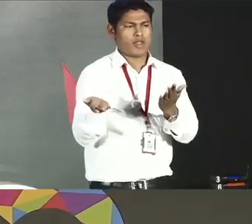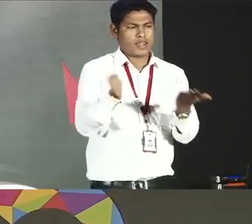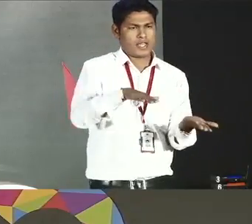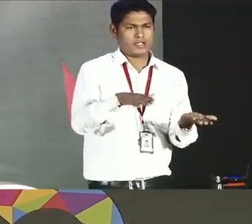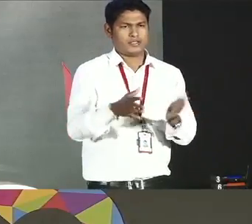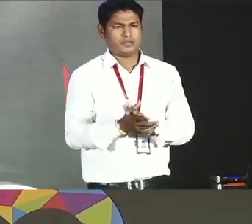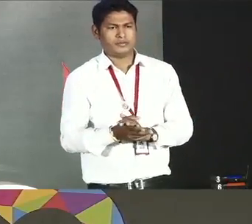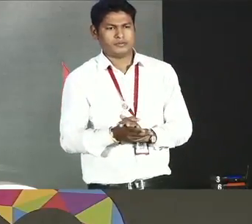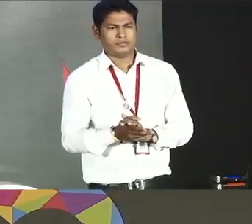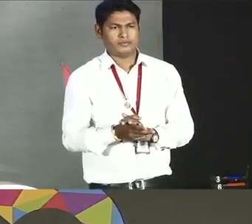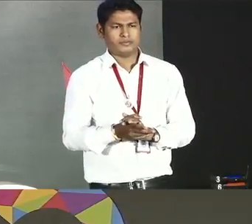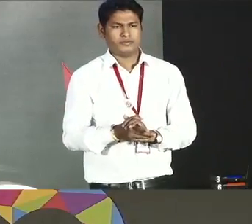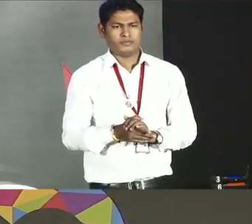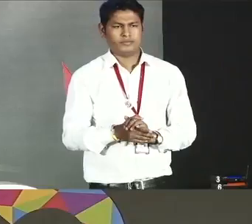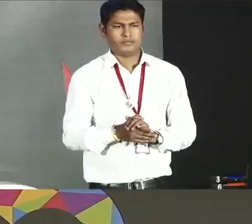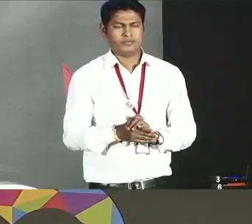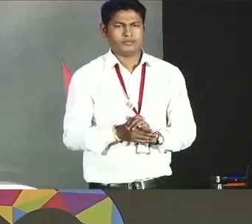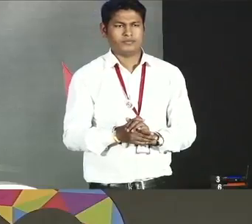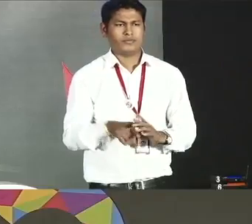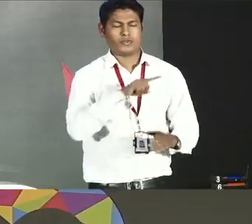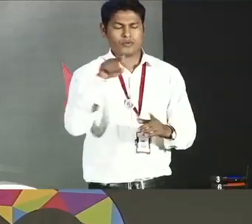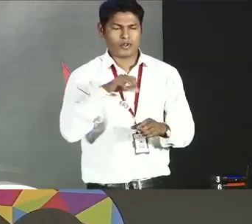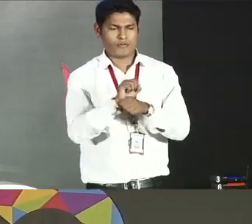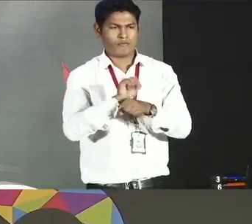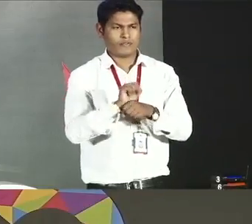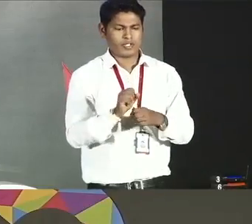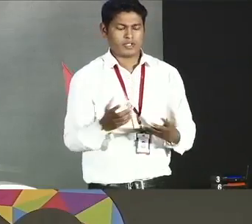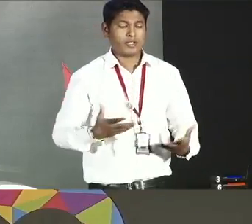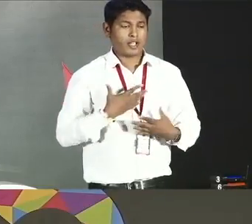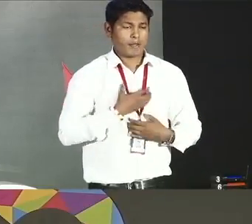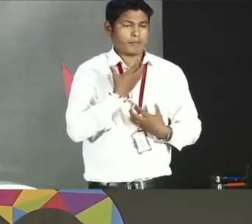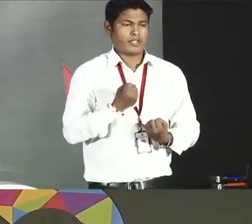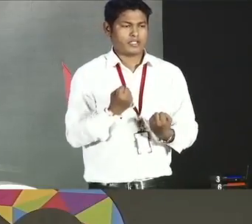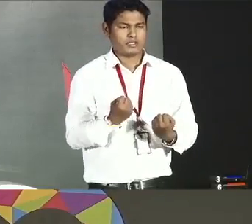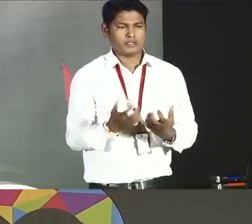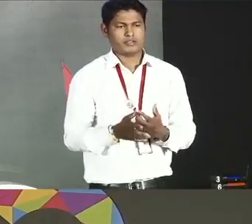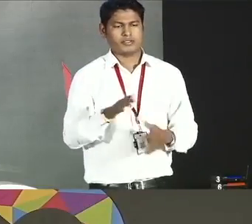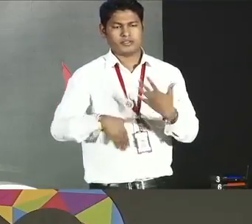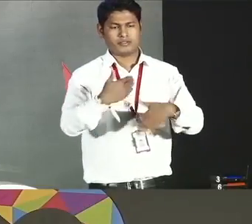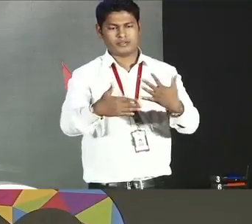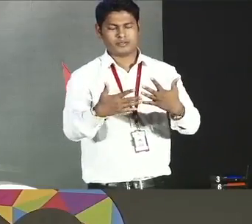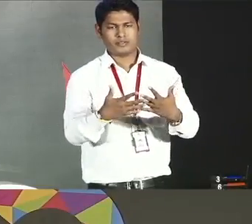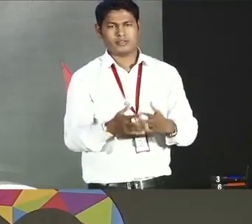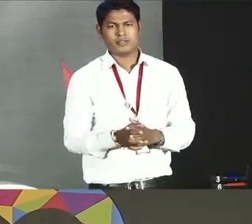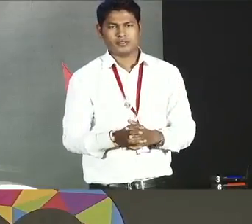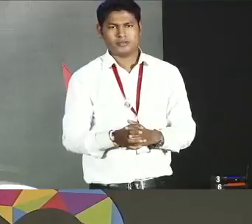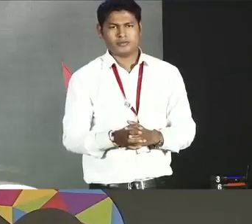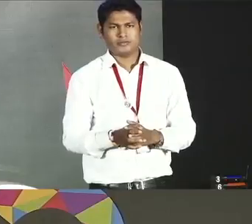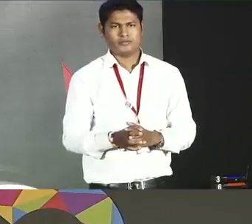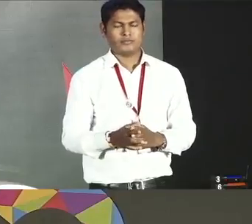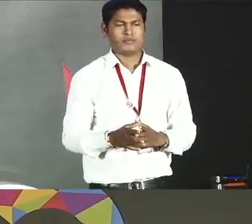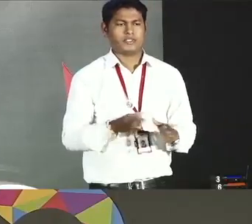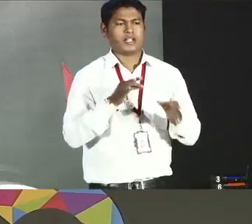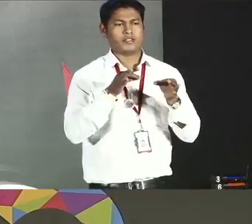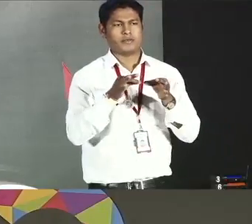at the increase in awareness, you look at the ability to put more people in the diagnosis, it still doesn't explain this